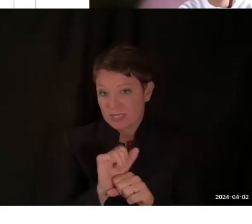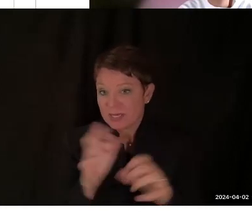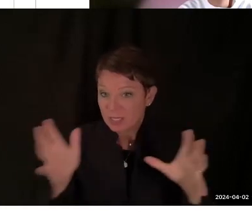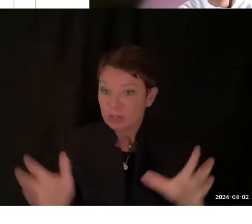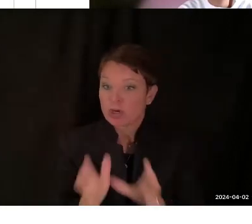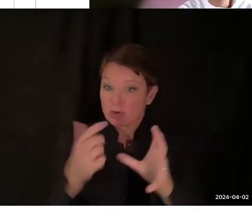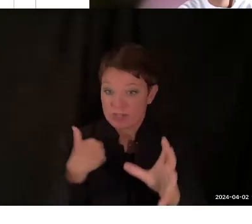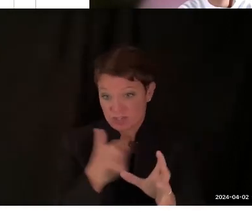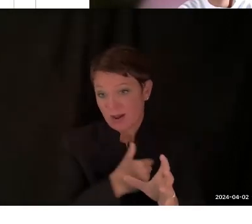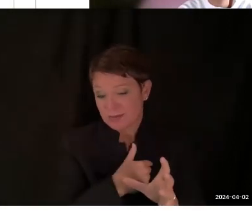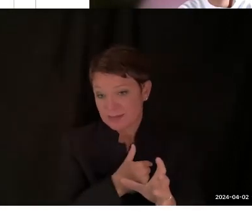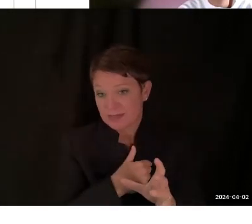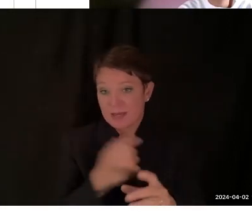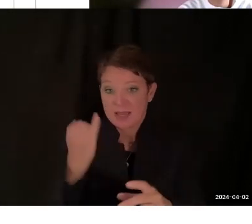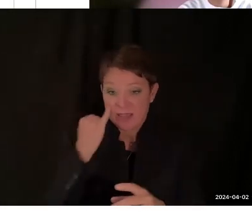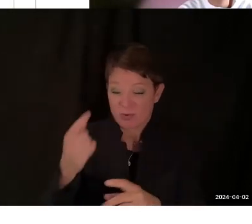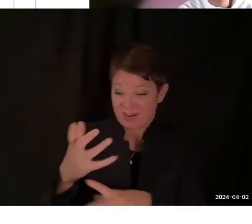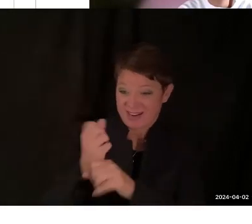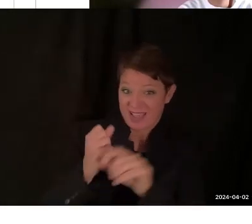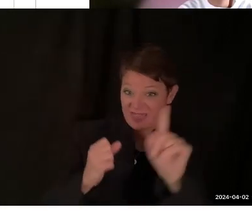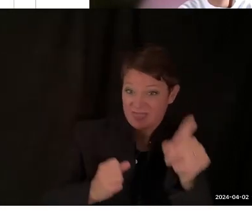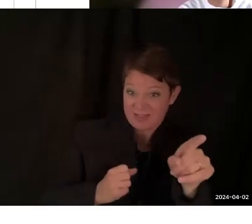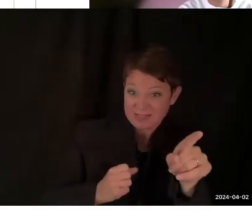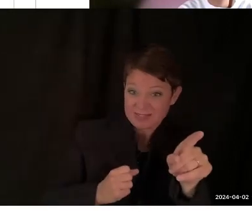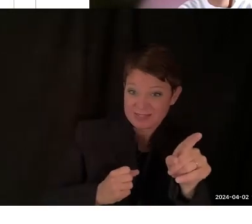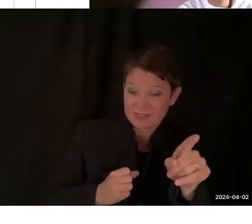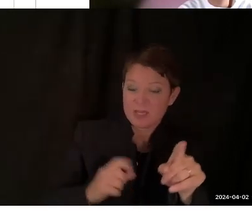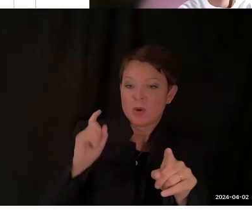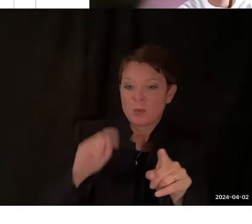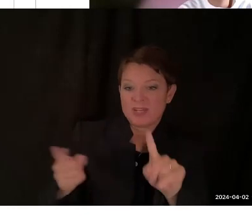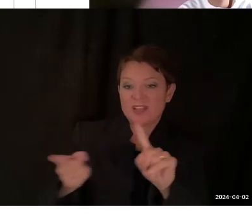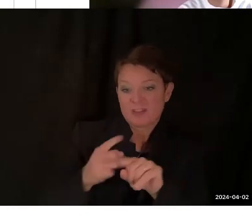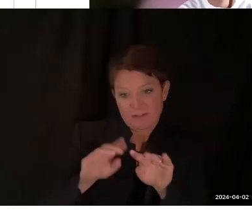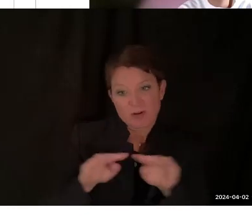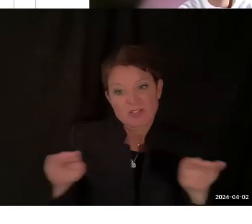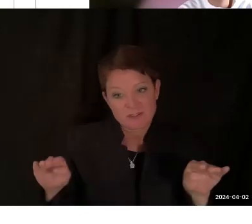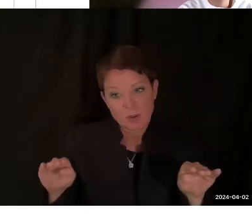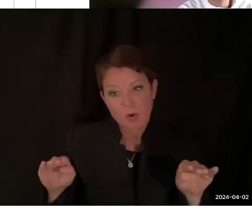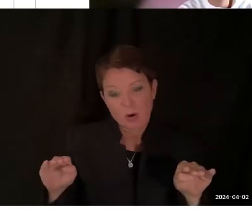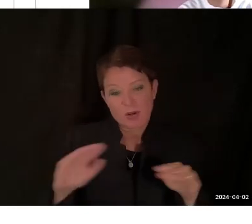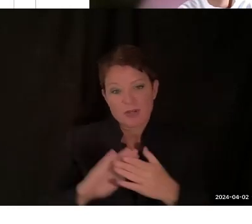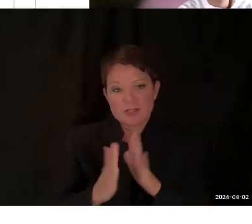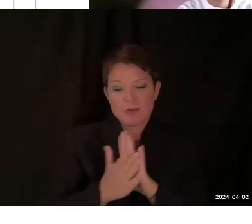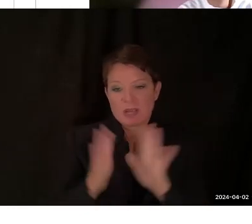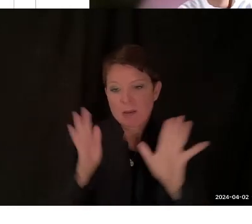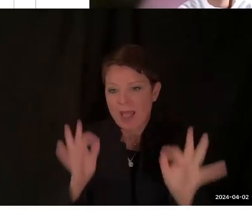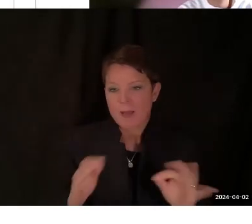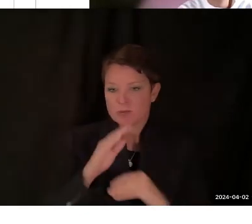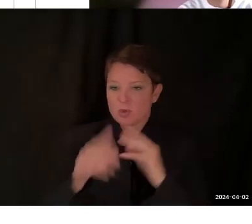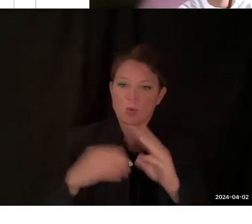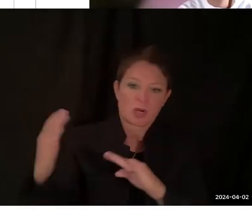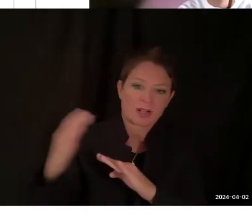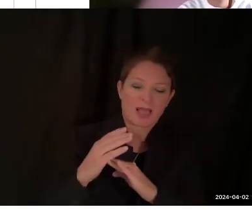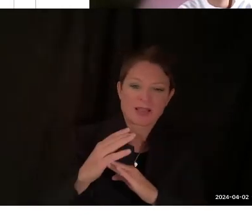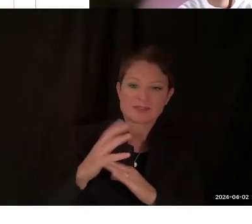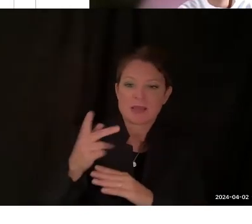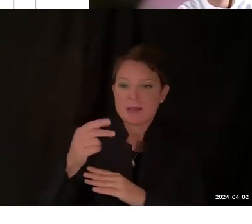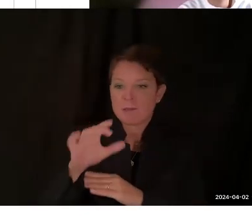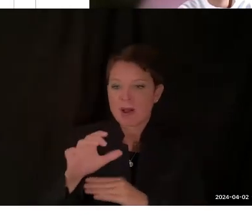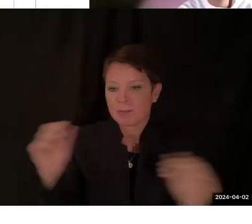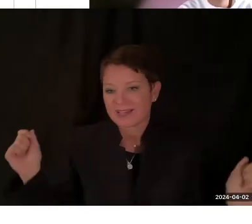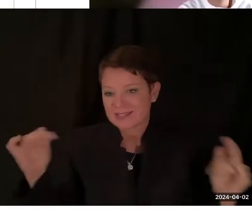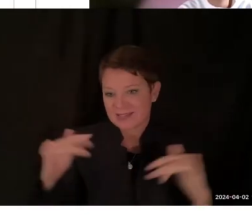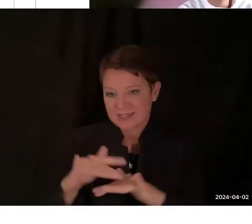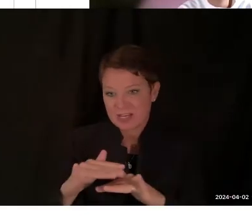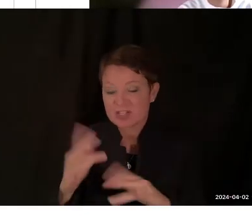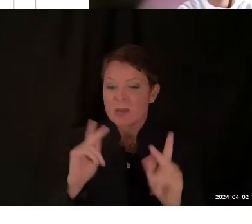encouraged us to do, if this is what we're going to get, we have to get that first floor to be an absolute world-class public destination that people